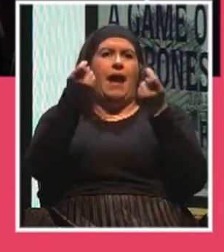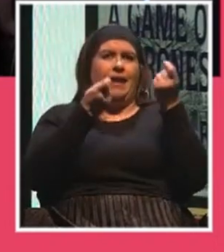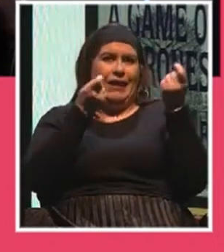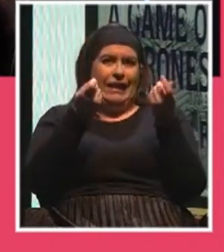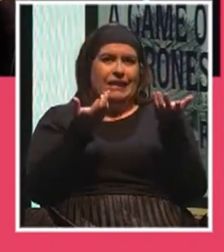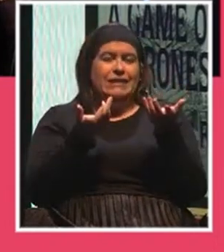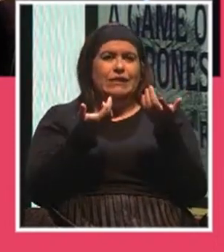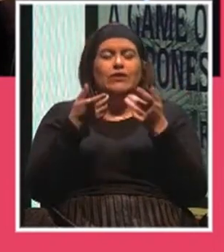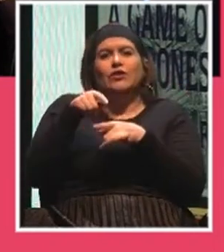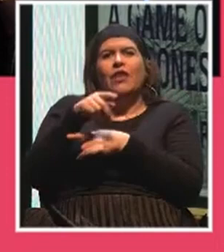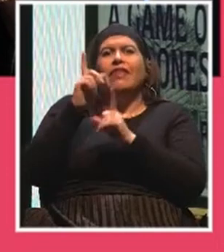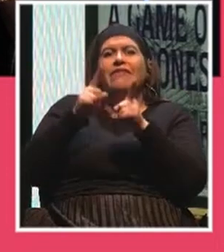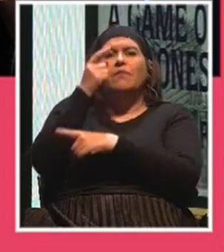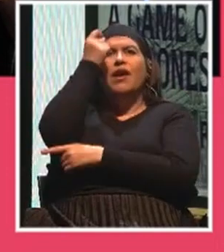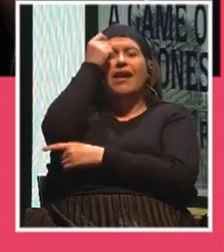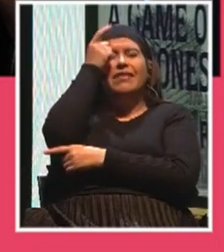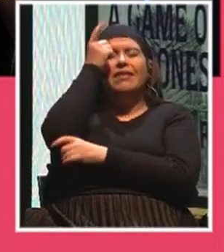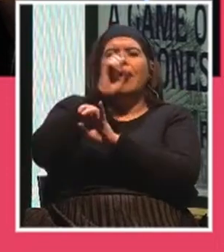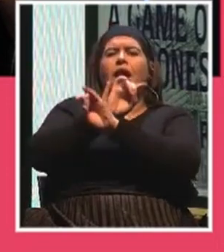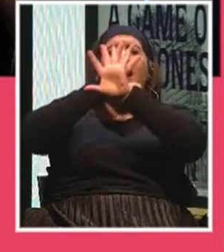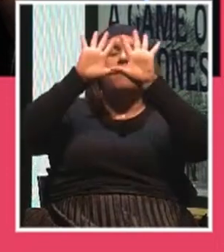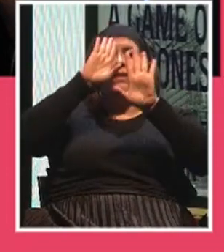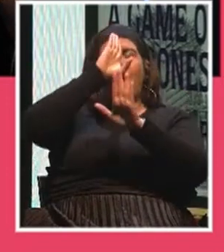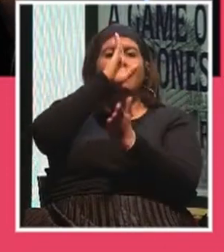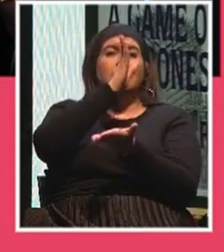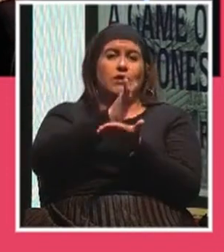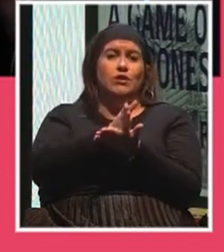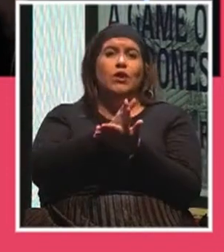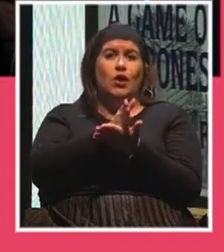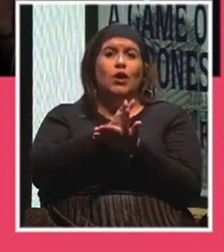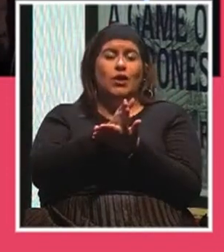so the decisions you make are authentic to the material.